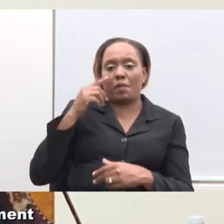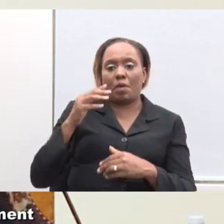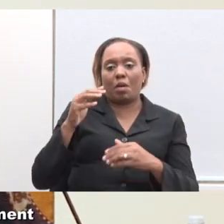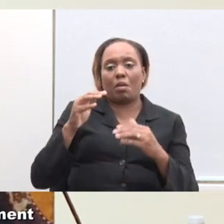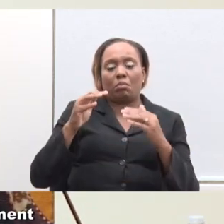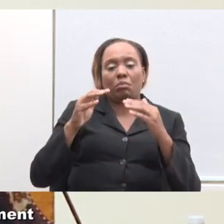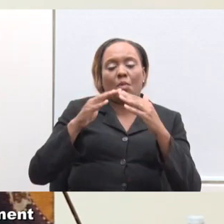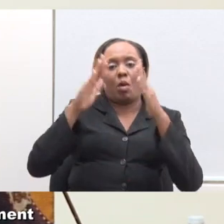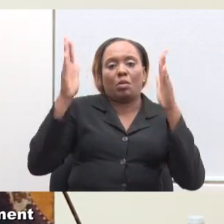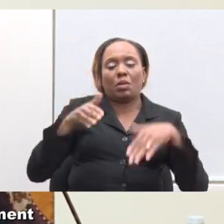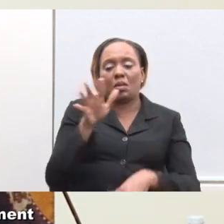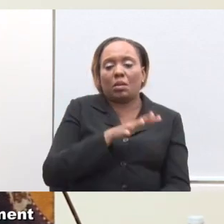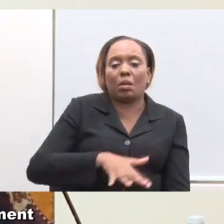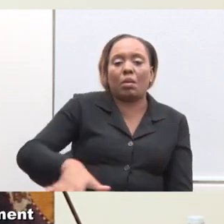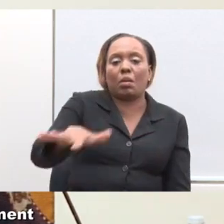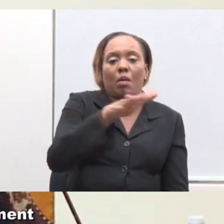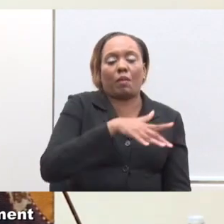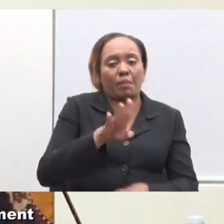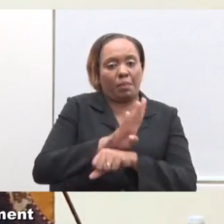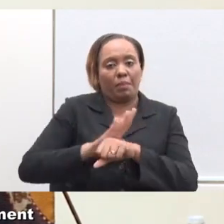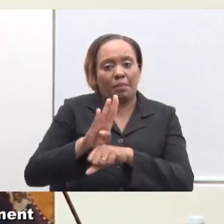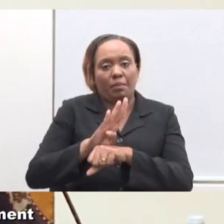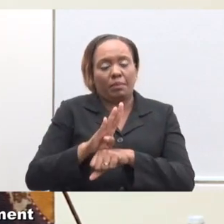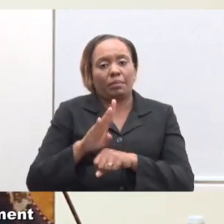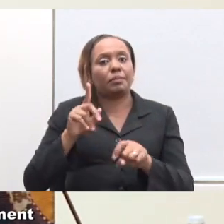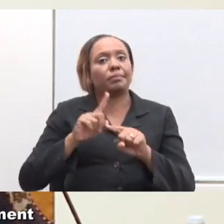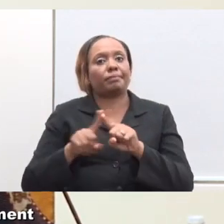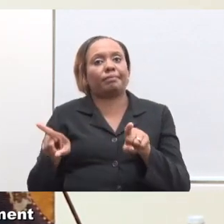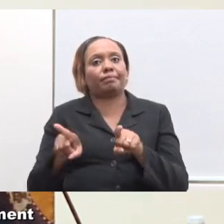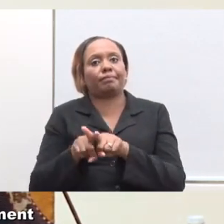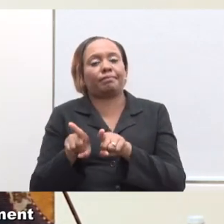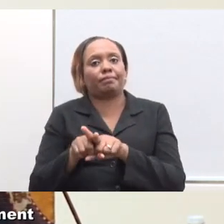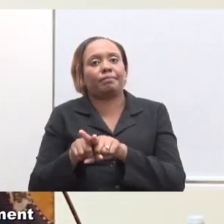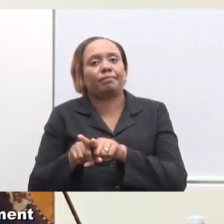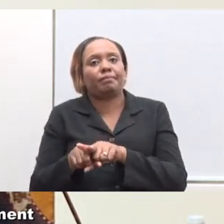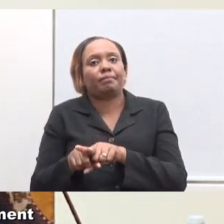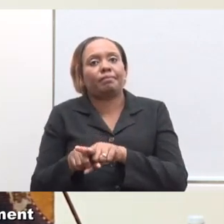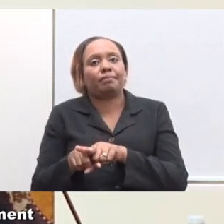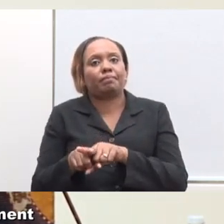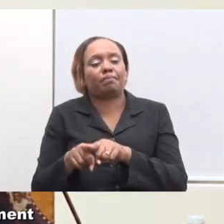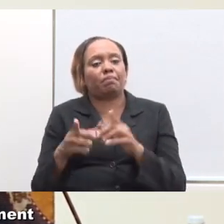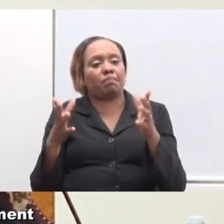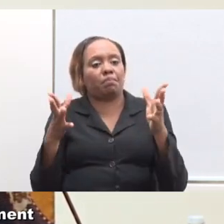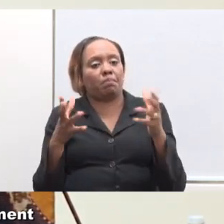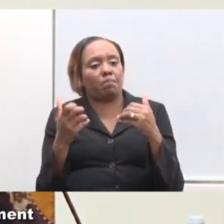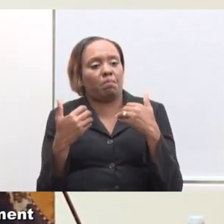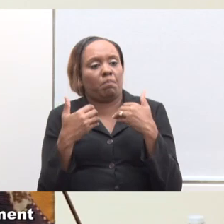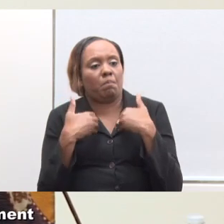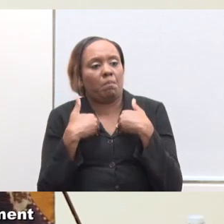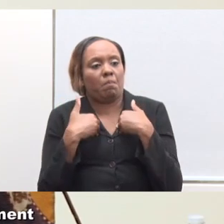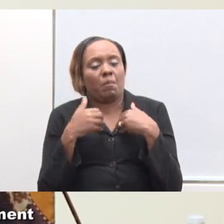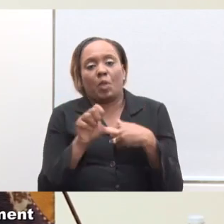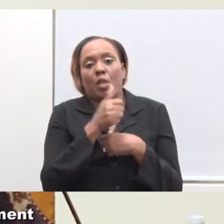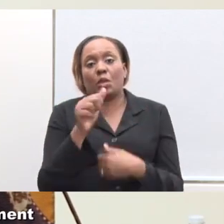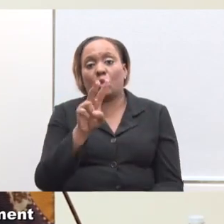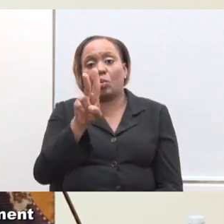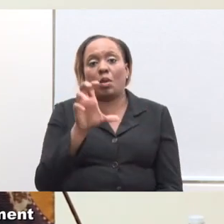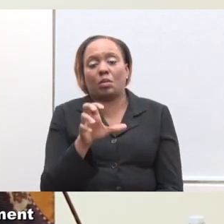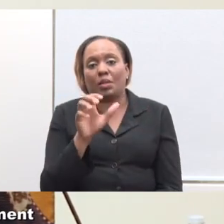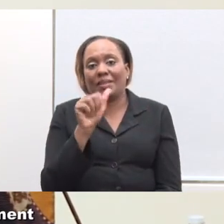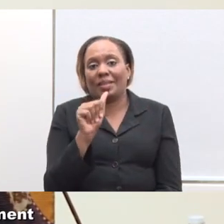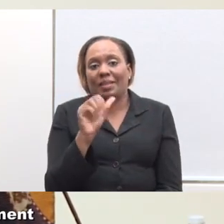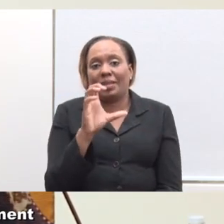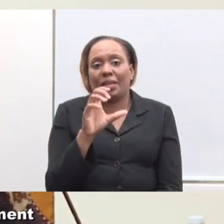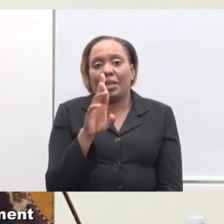But we have also acquired commitments through planning gains for another 200 acres of lots that we